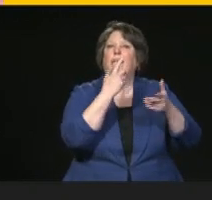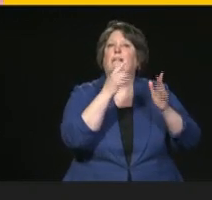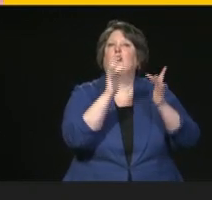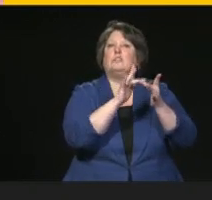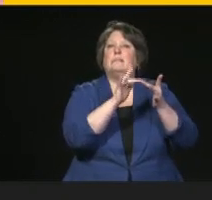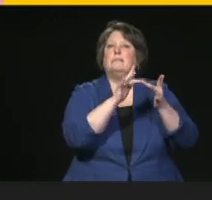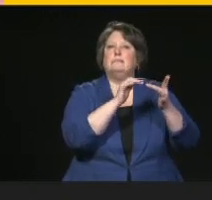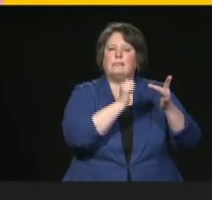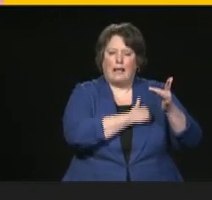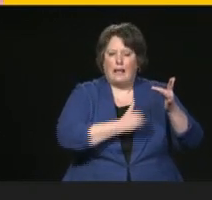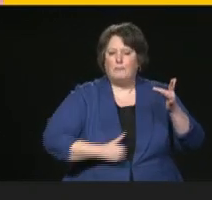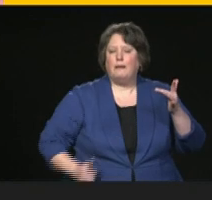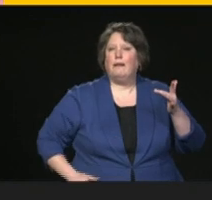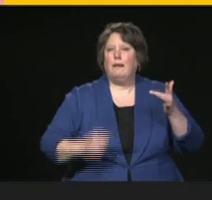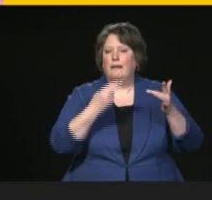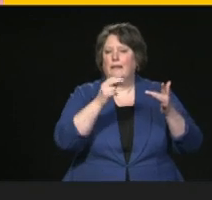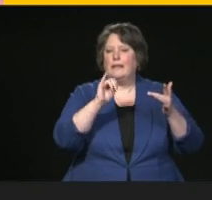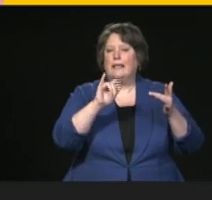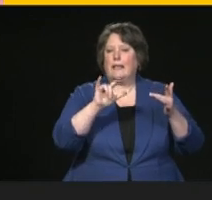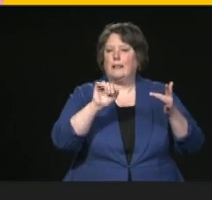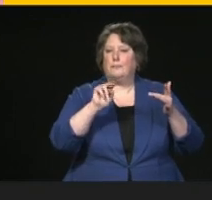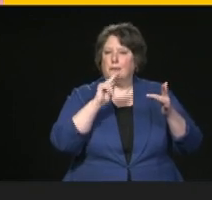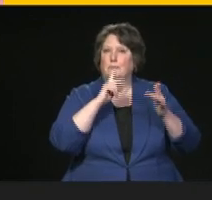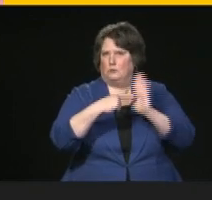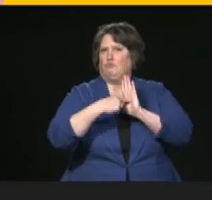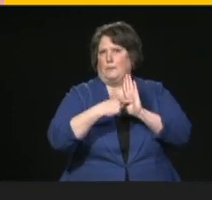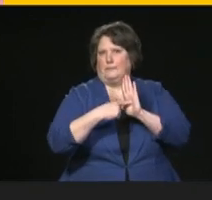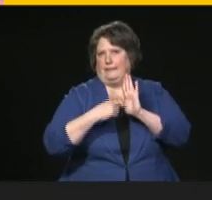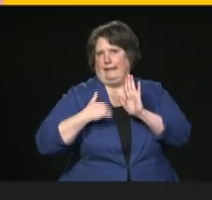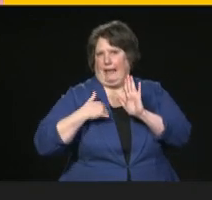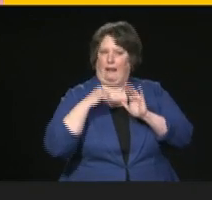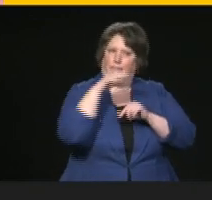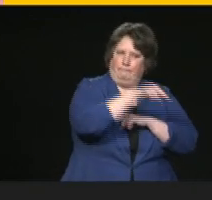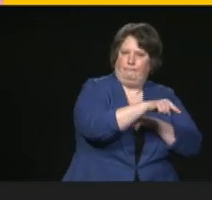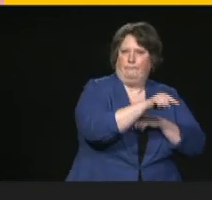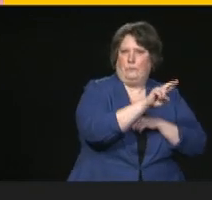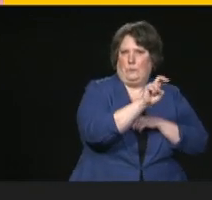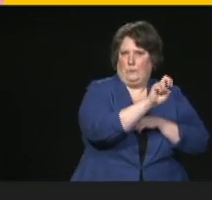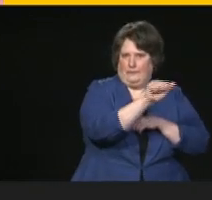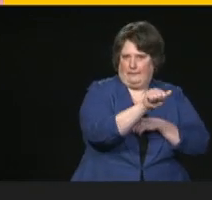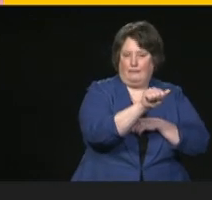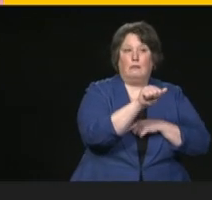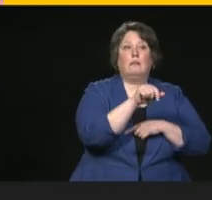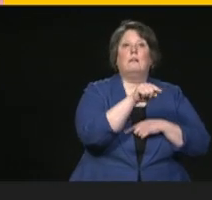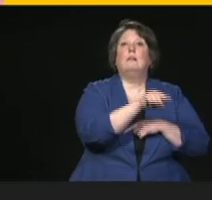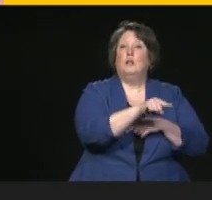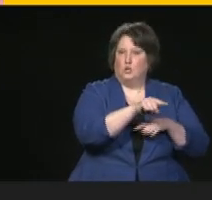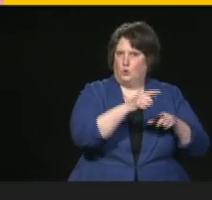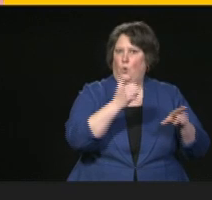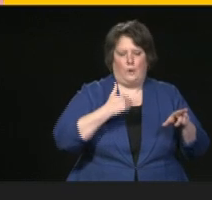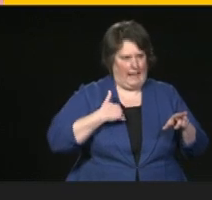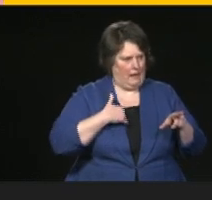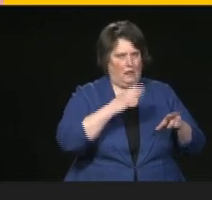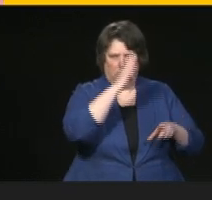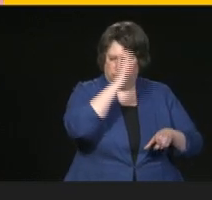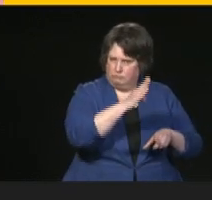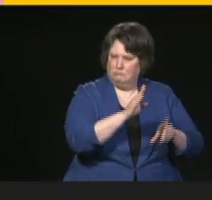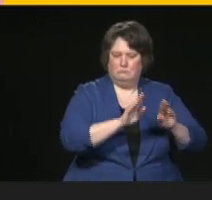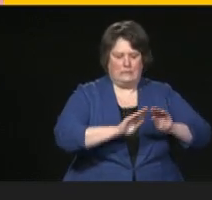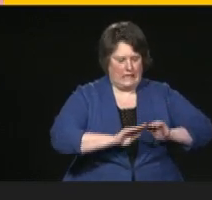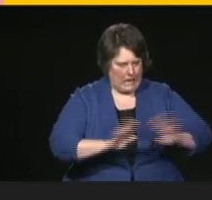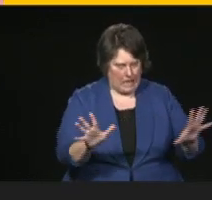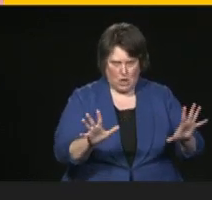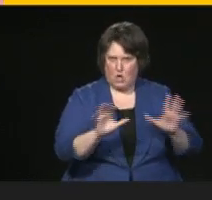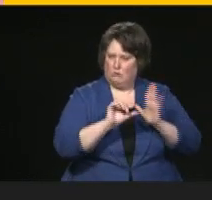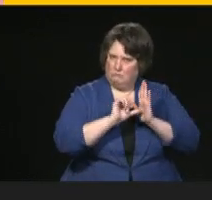Canada has continued to express clearly and forcefully its view